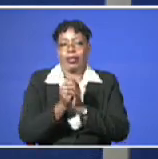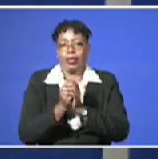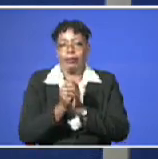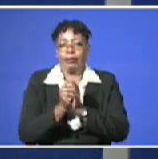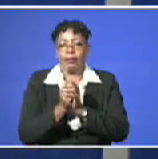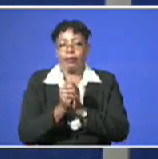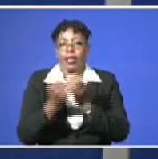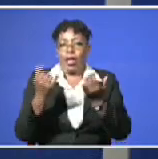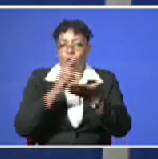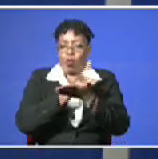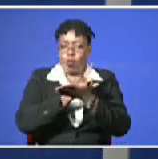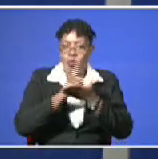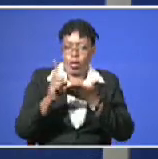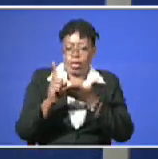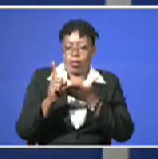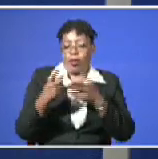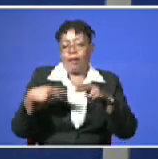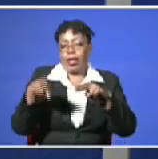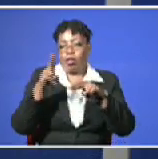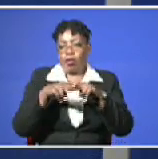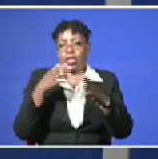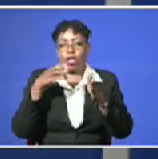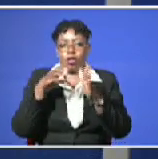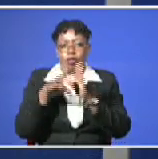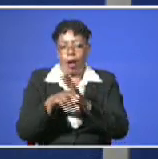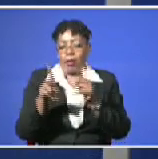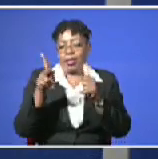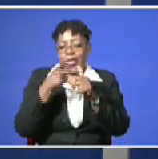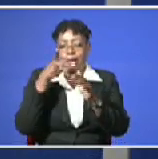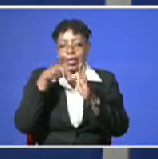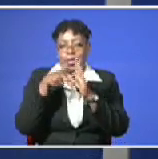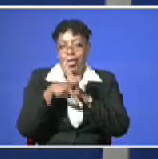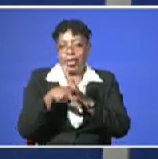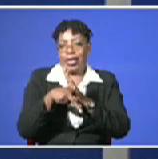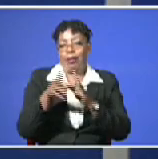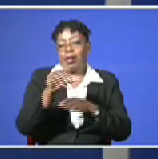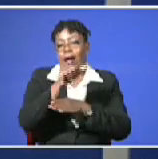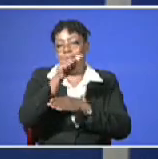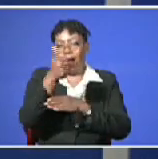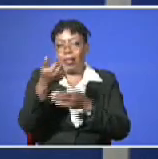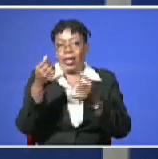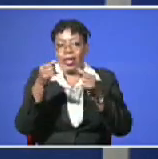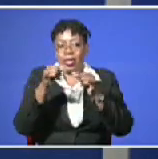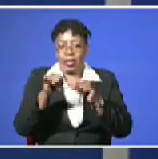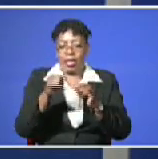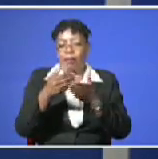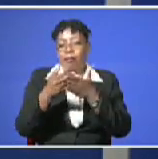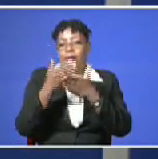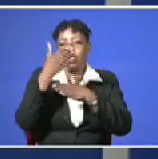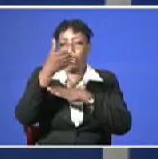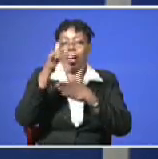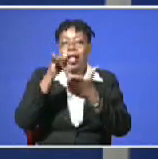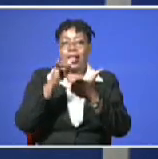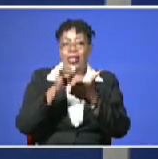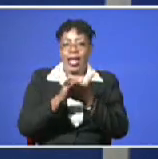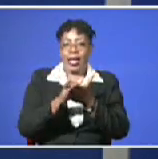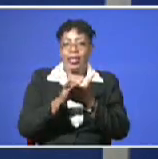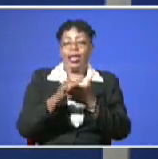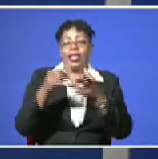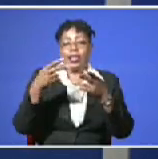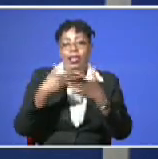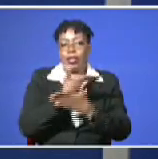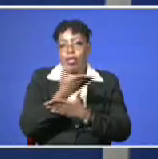Well, in recent weeks, crime has spiked with at least two double homicides, among other incidents. But beyond the crime, there's also been some